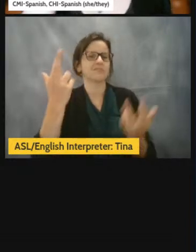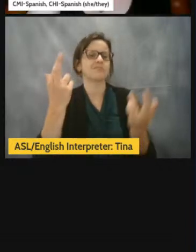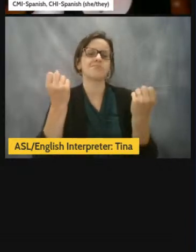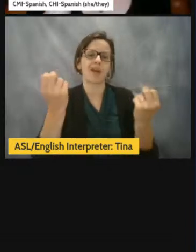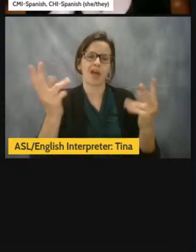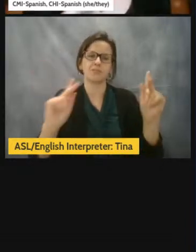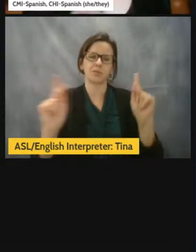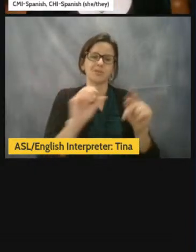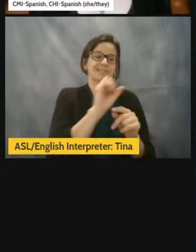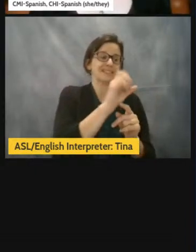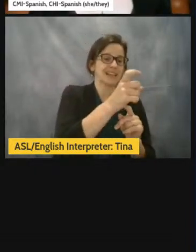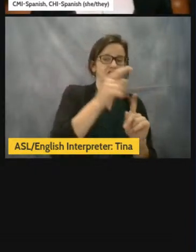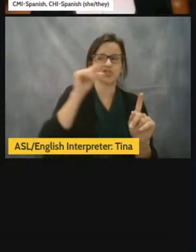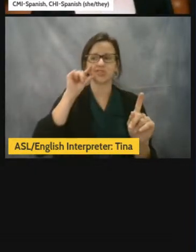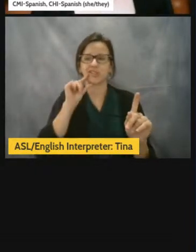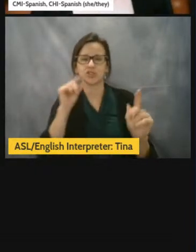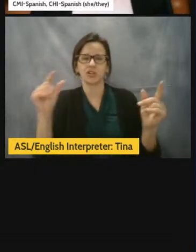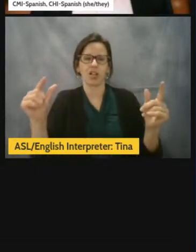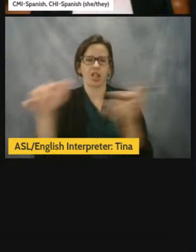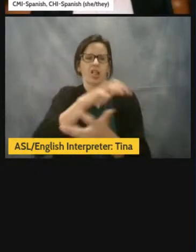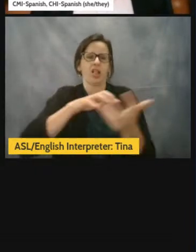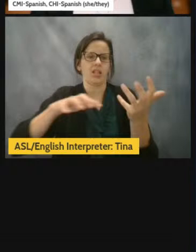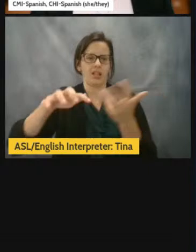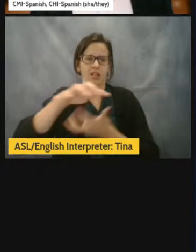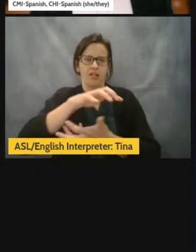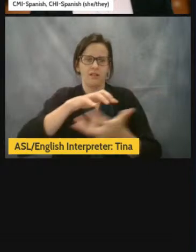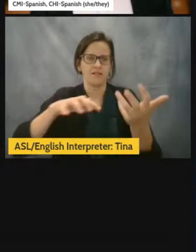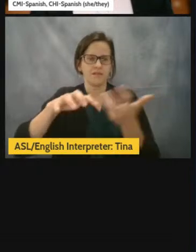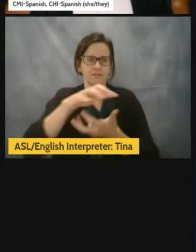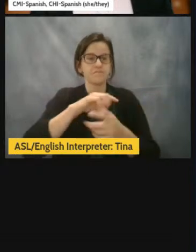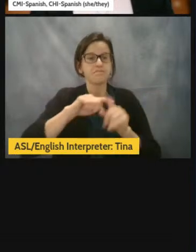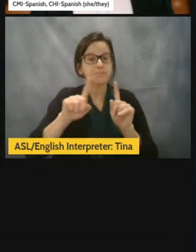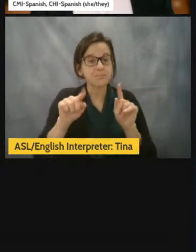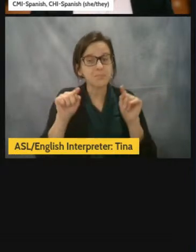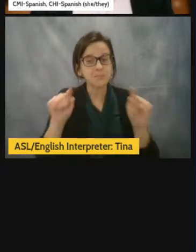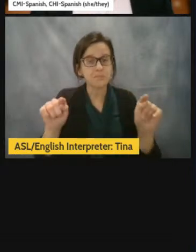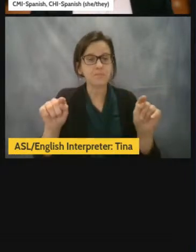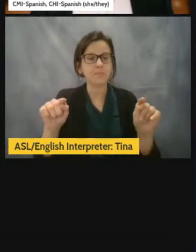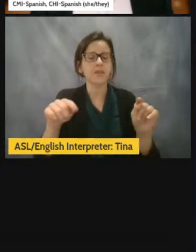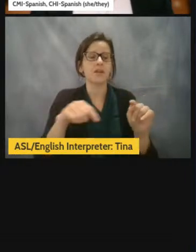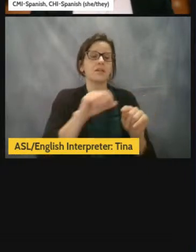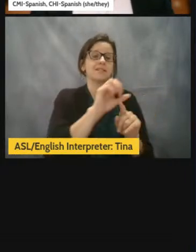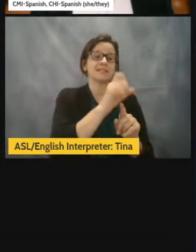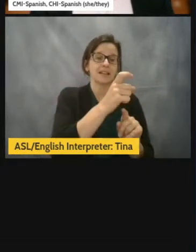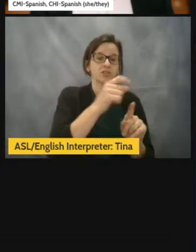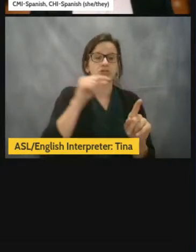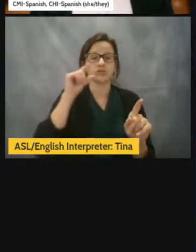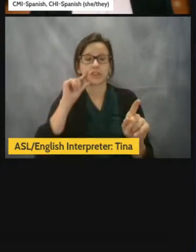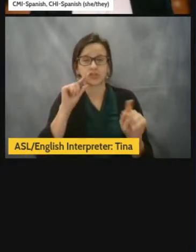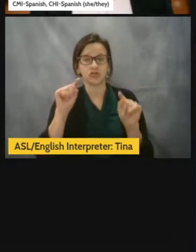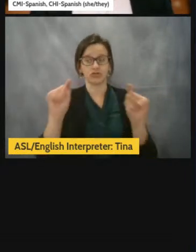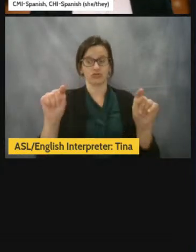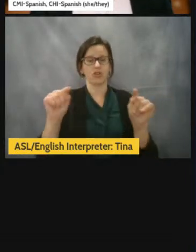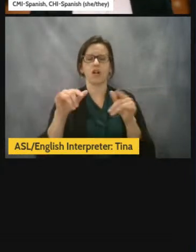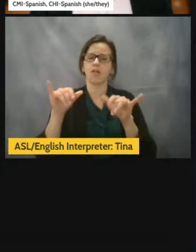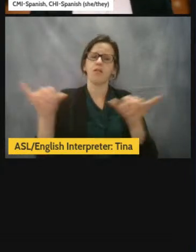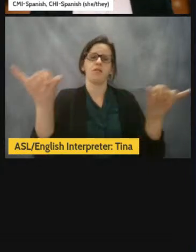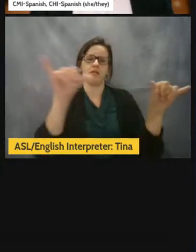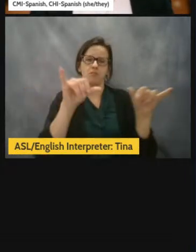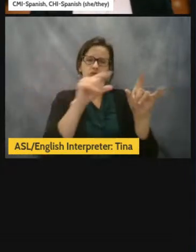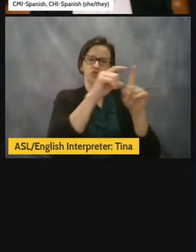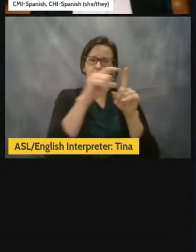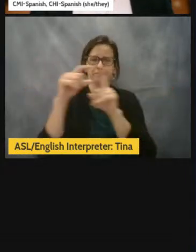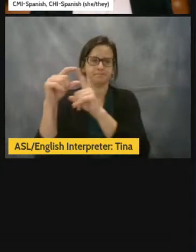So these are common terms used to refer to sex and gender. So sex is